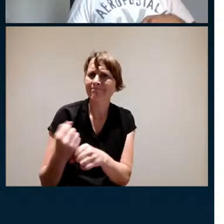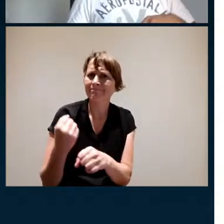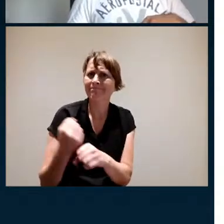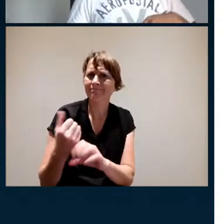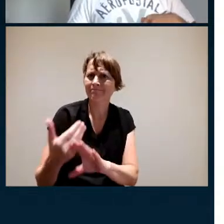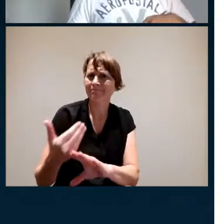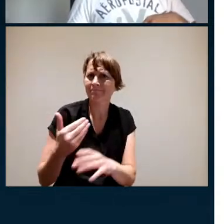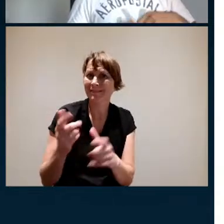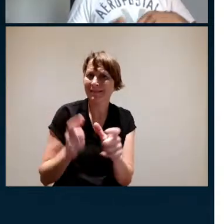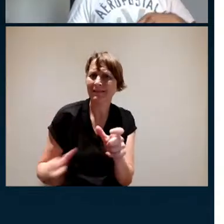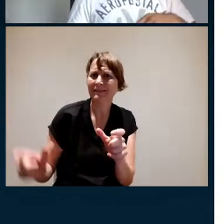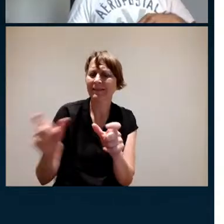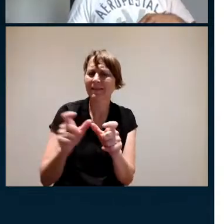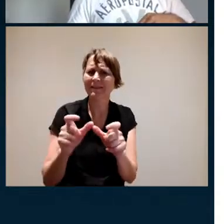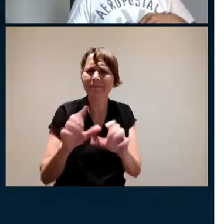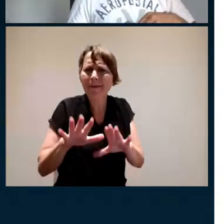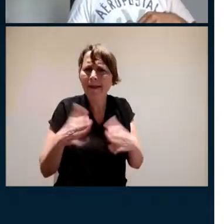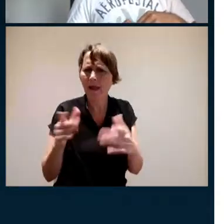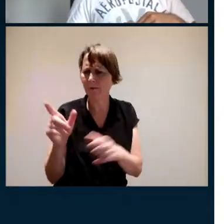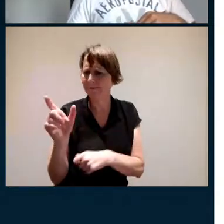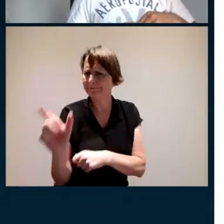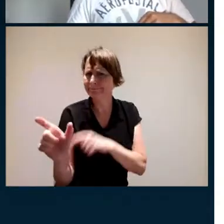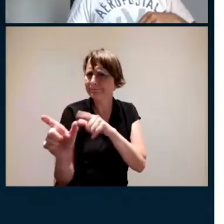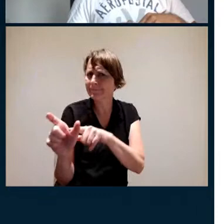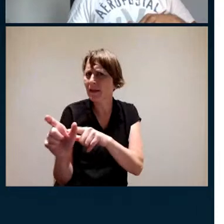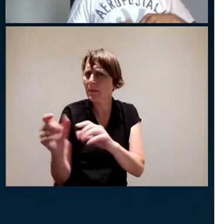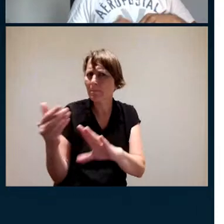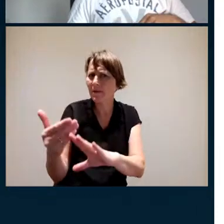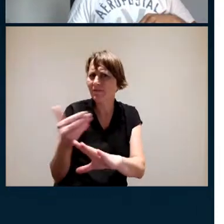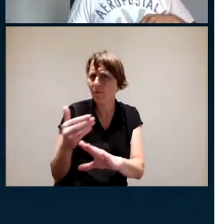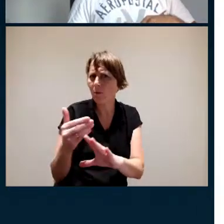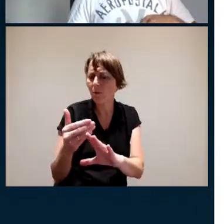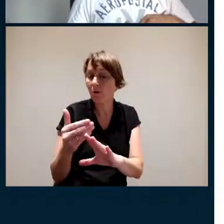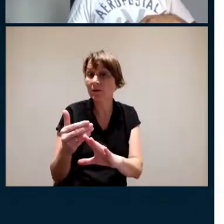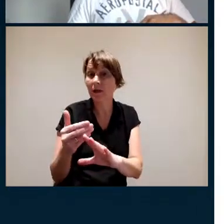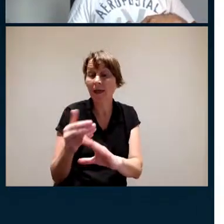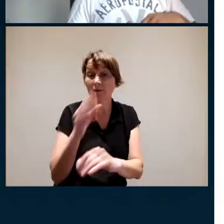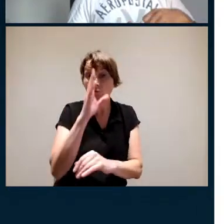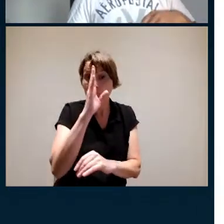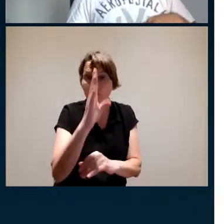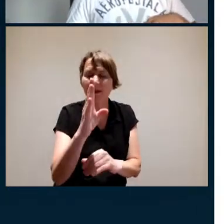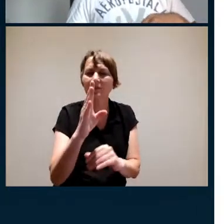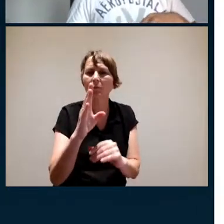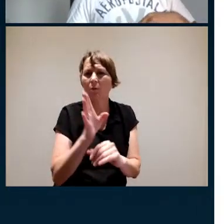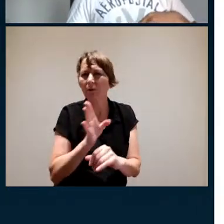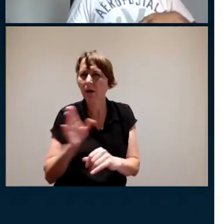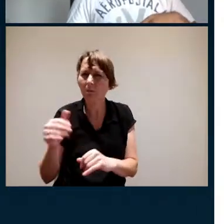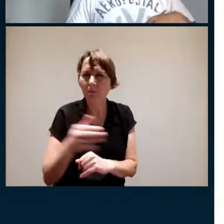behavior of an extension. Was there a deviation, or was something going wrong, or was something